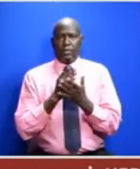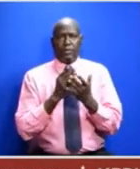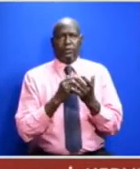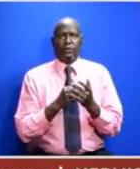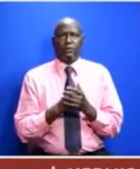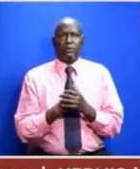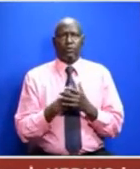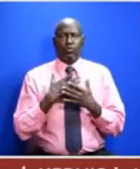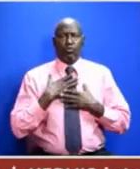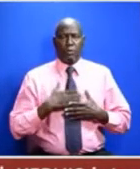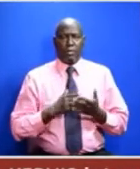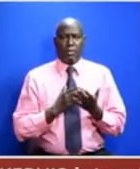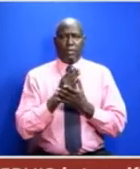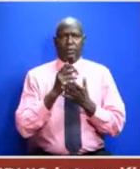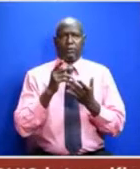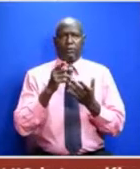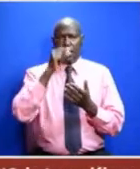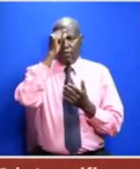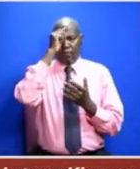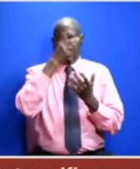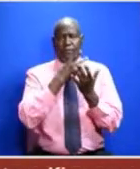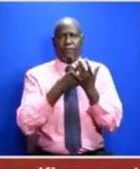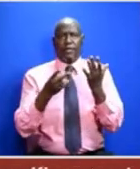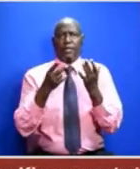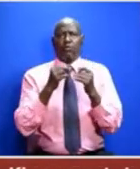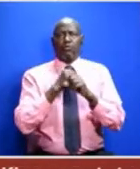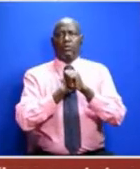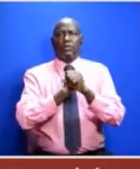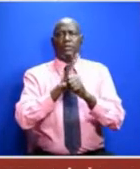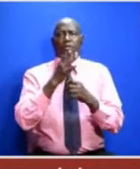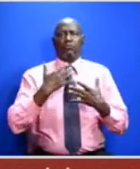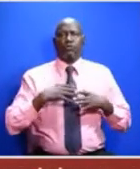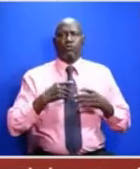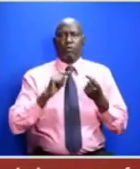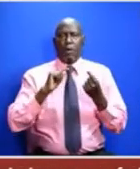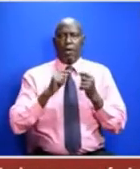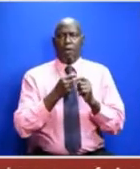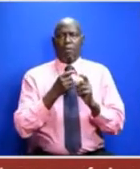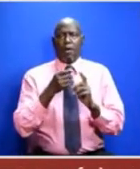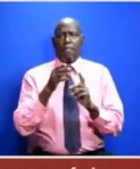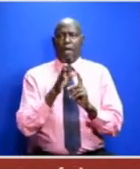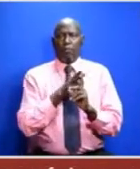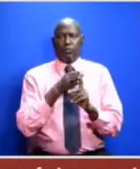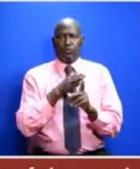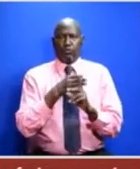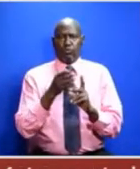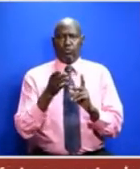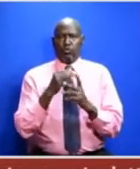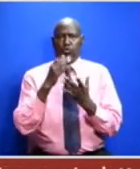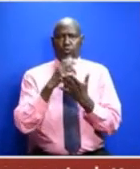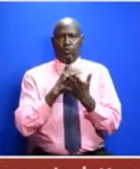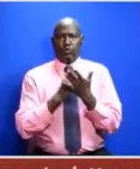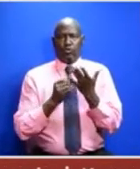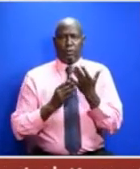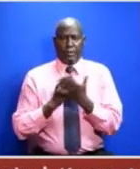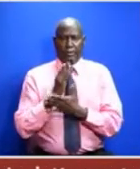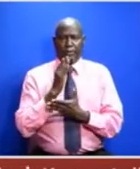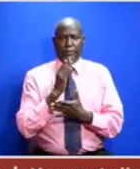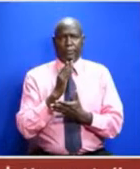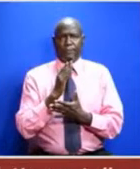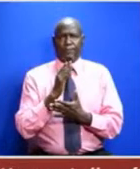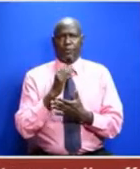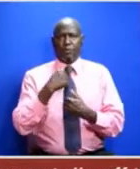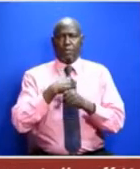state failed to protect its citizens from harm and abuse of their constitutionally granted rights by failing to ensure